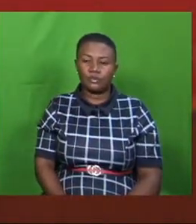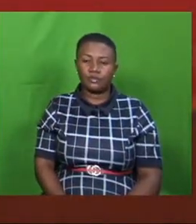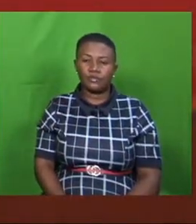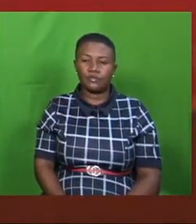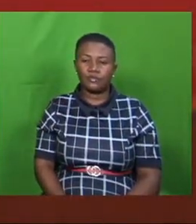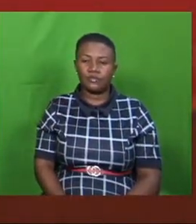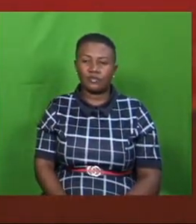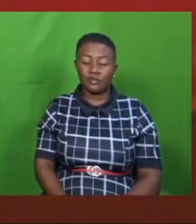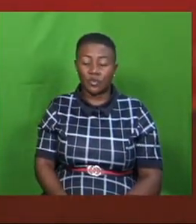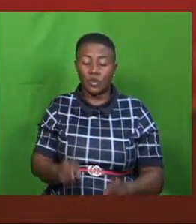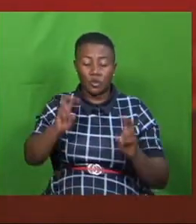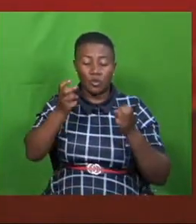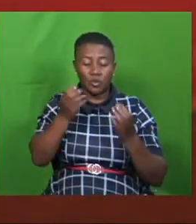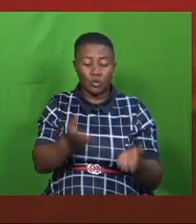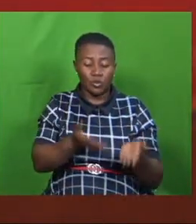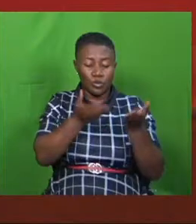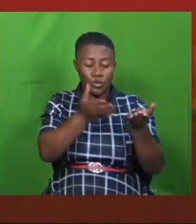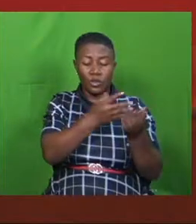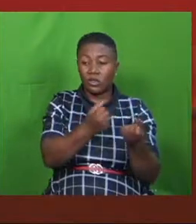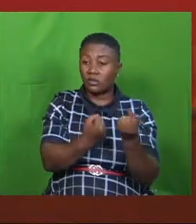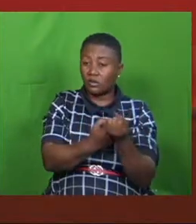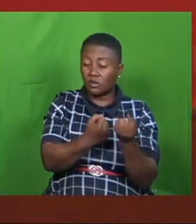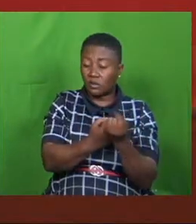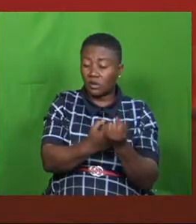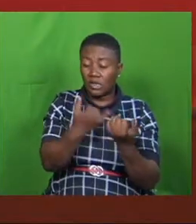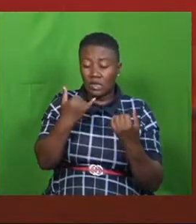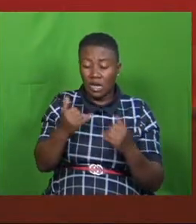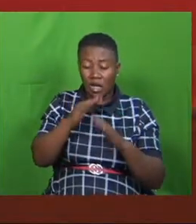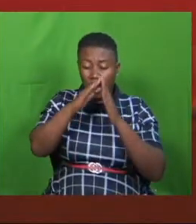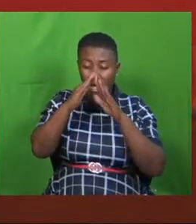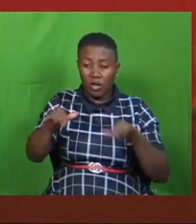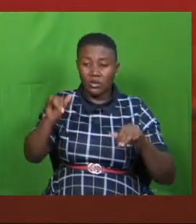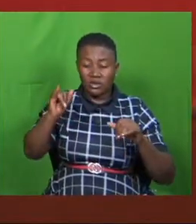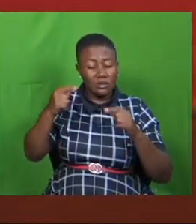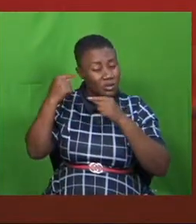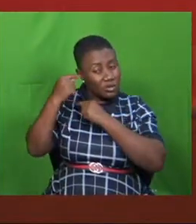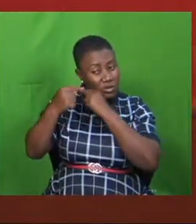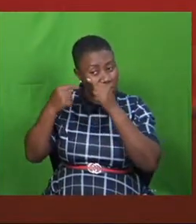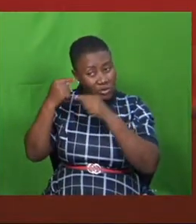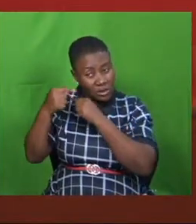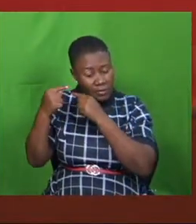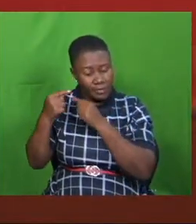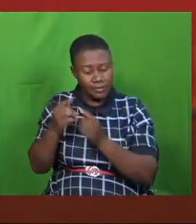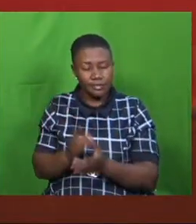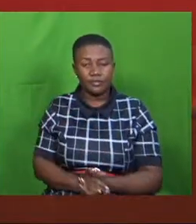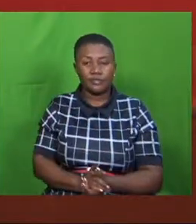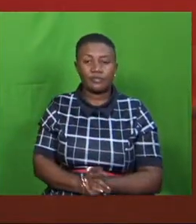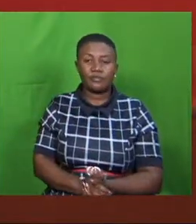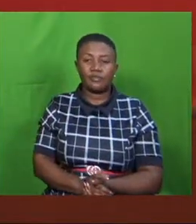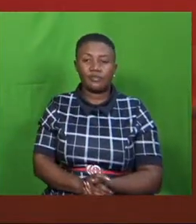Motion moved and seconded is now for the consideration of the House.